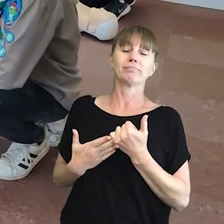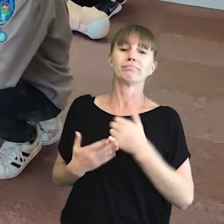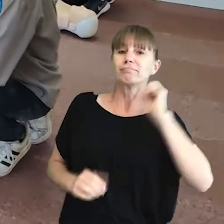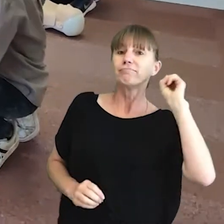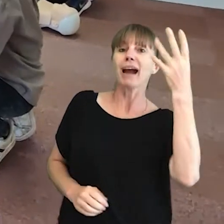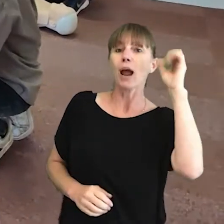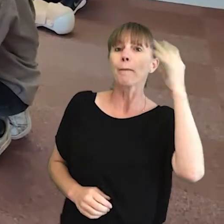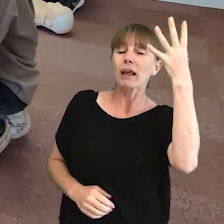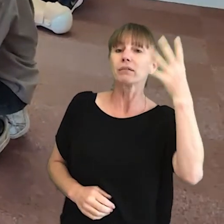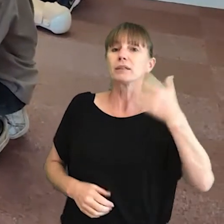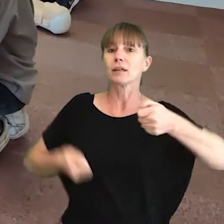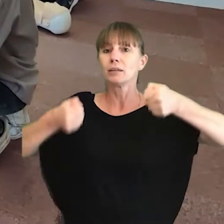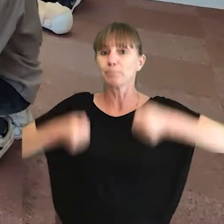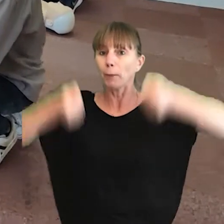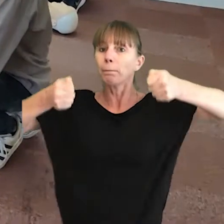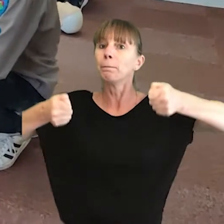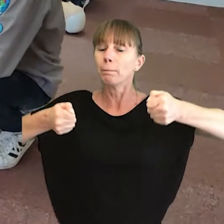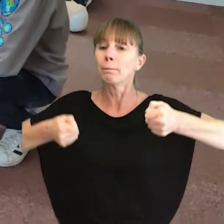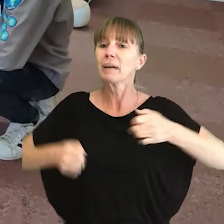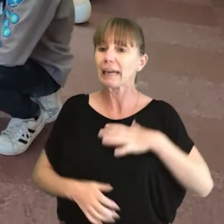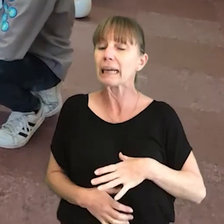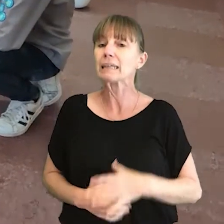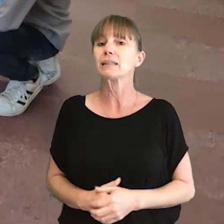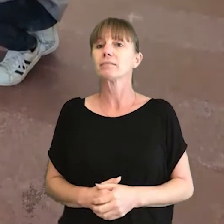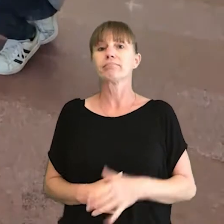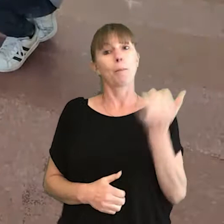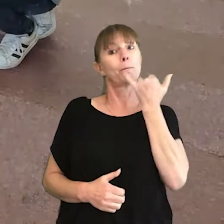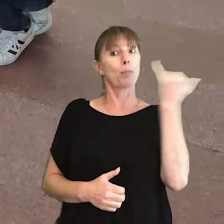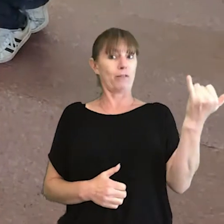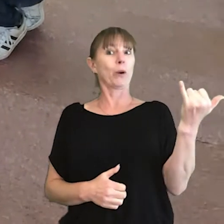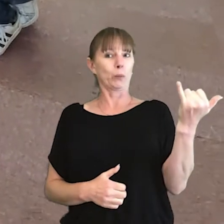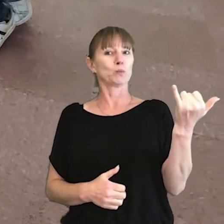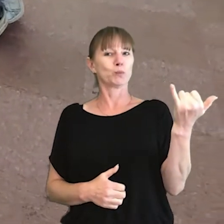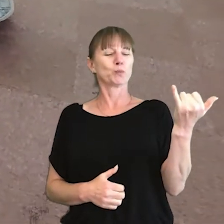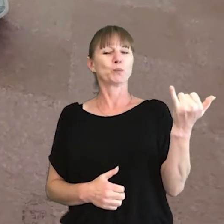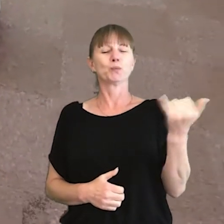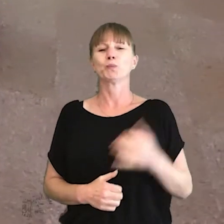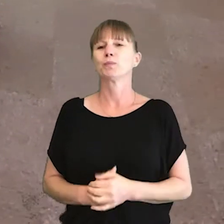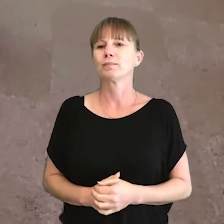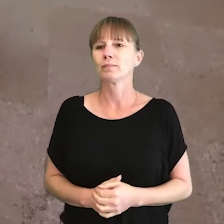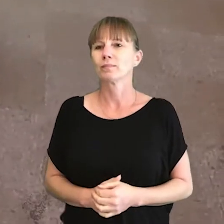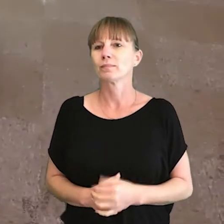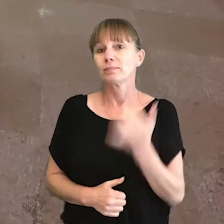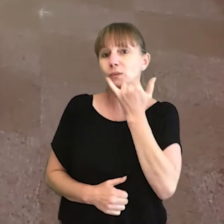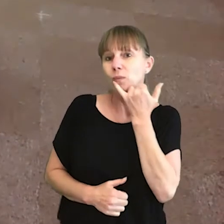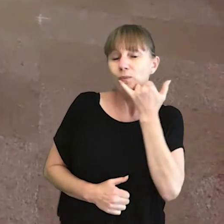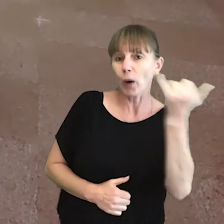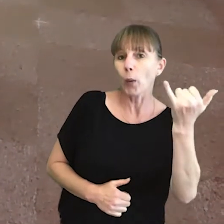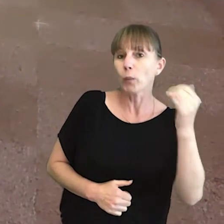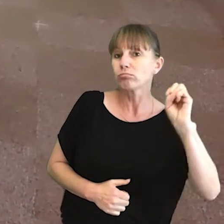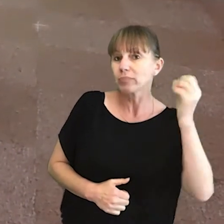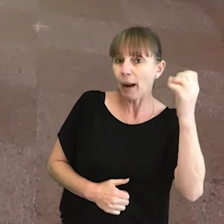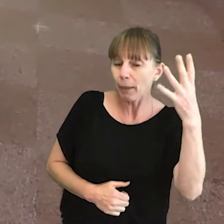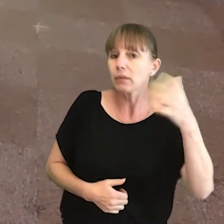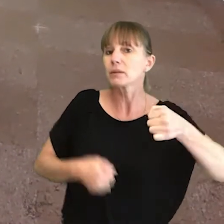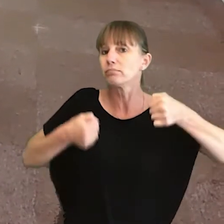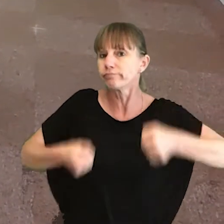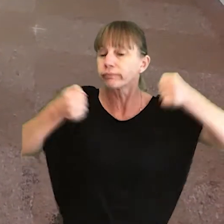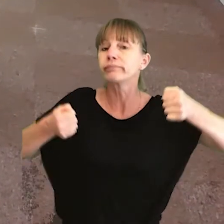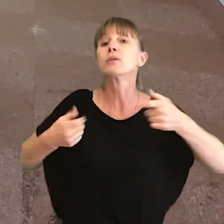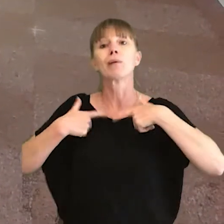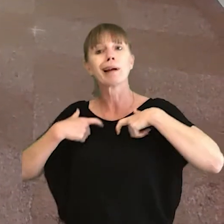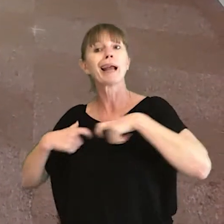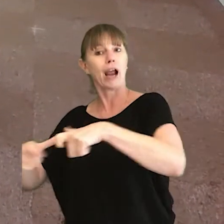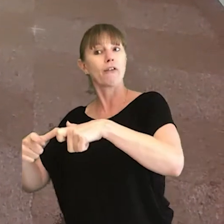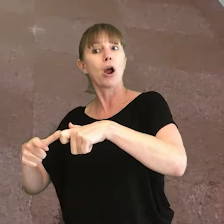Ambulance, defib, mobile phone can come out. As we're phoning for those, we can get